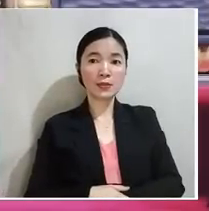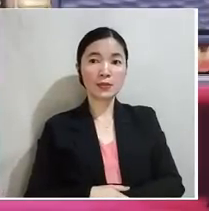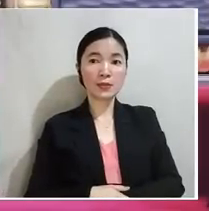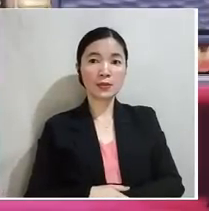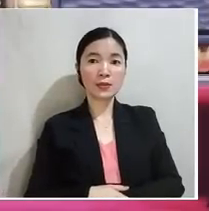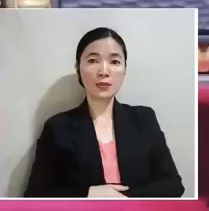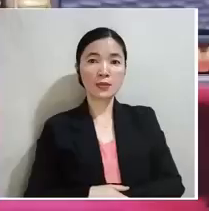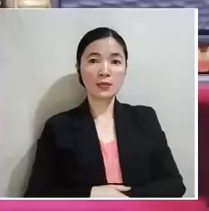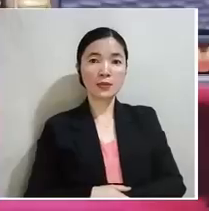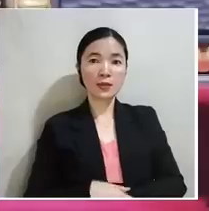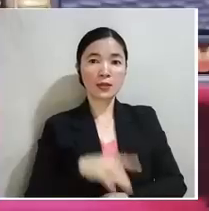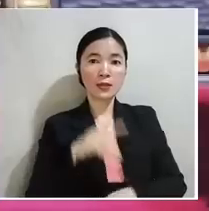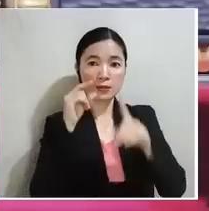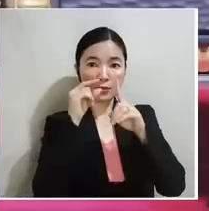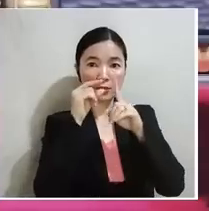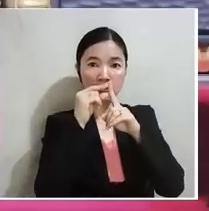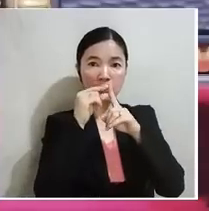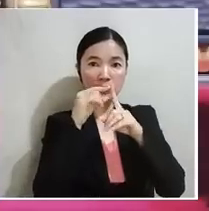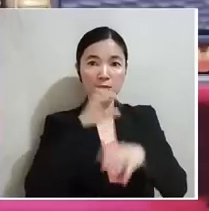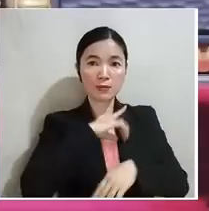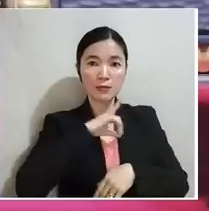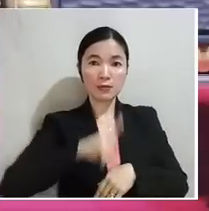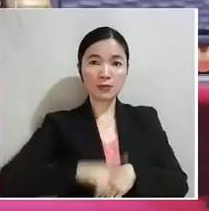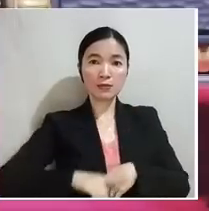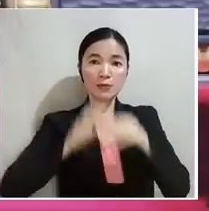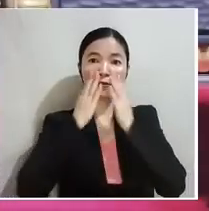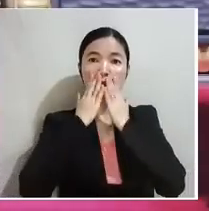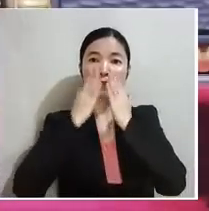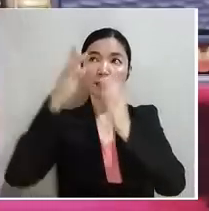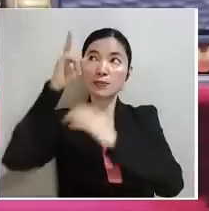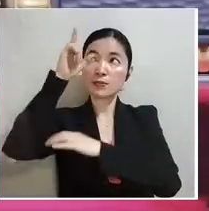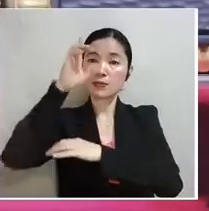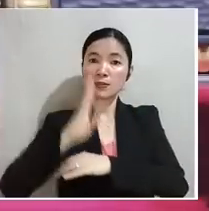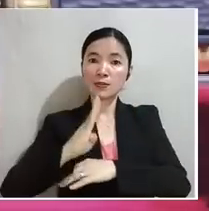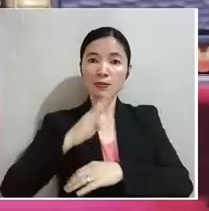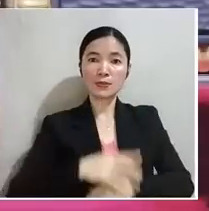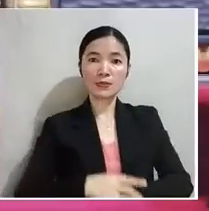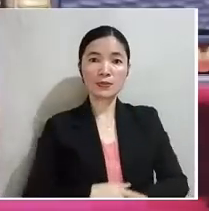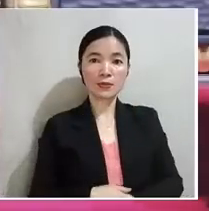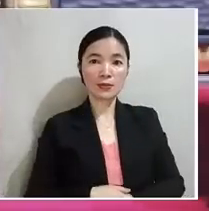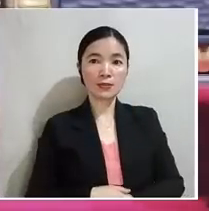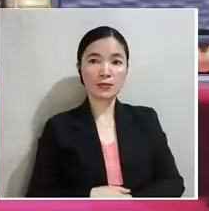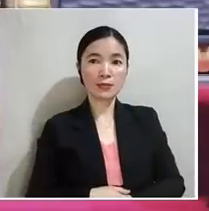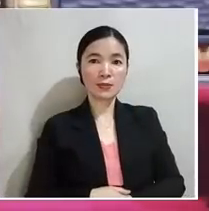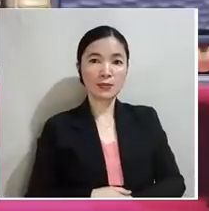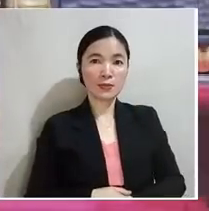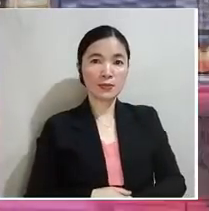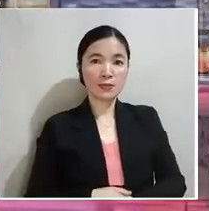The word of the Lord. Thanks be to God.